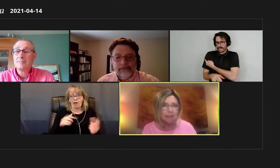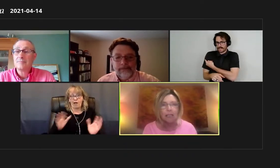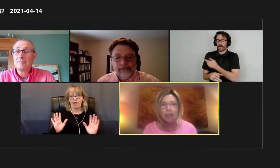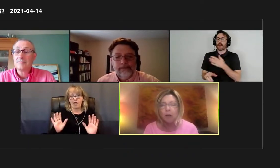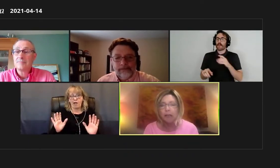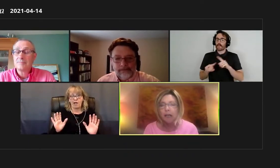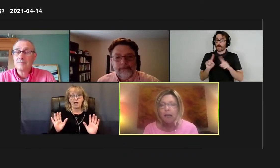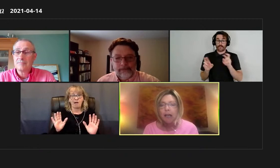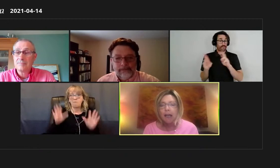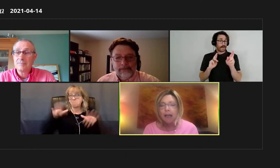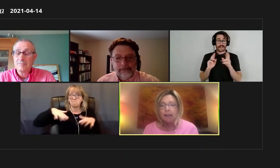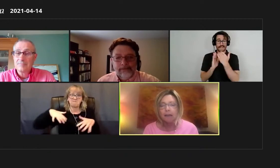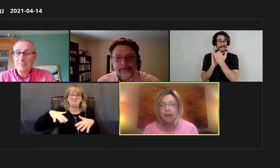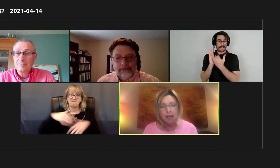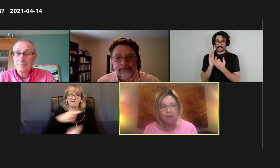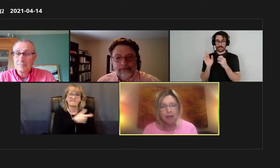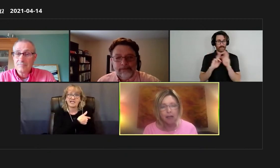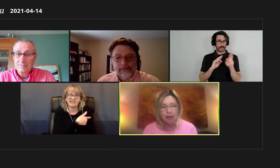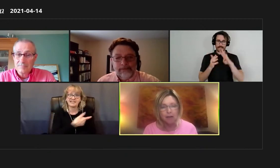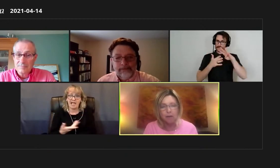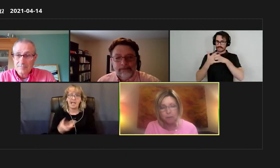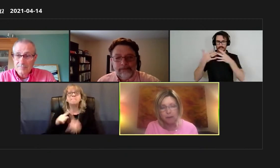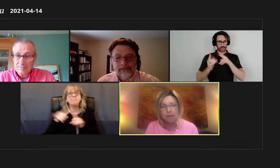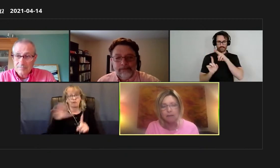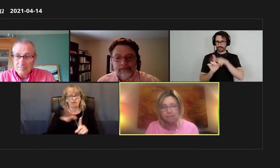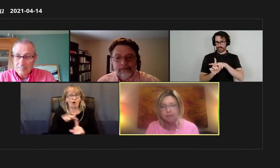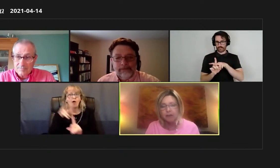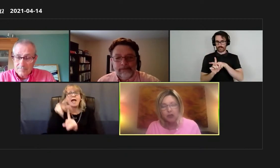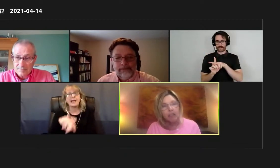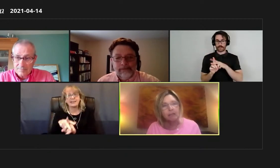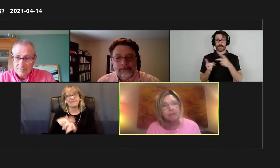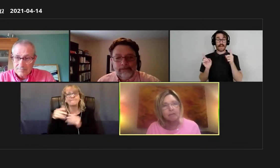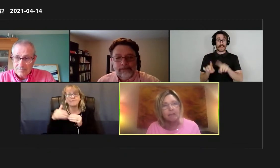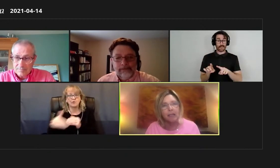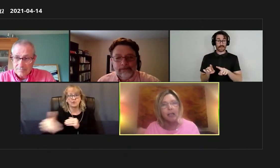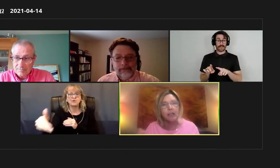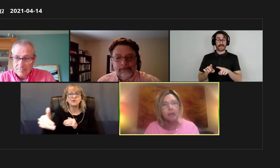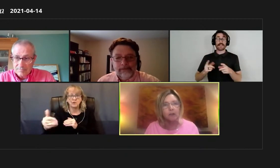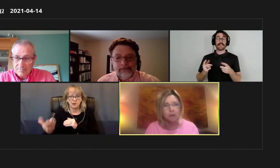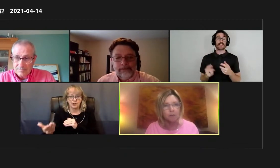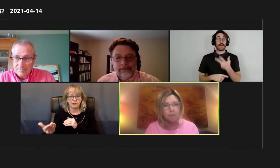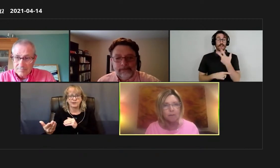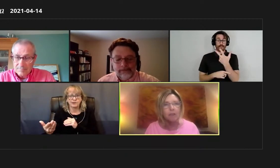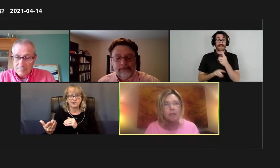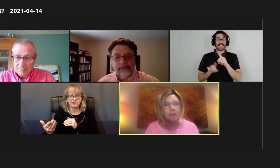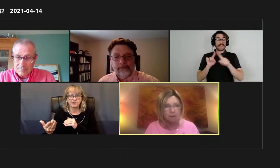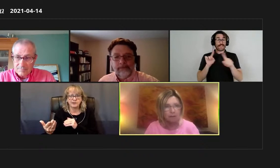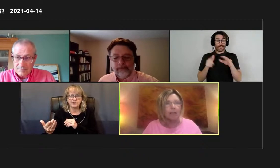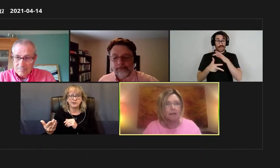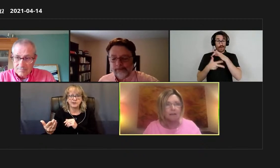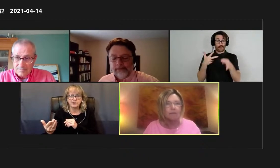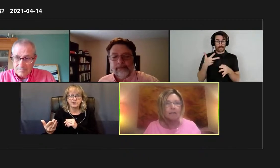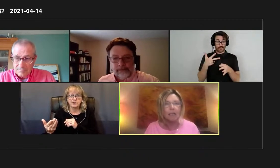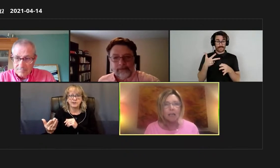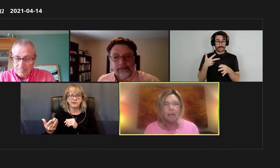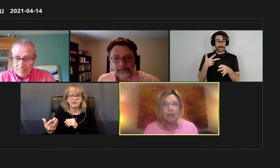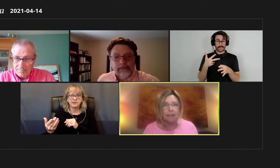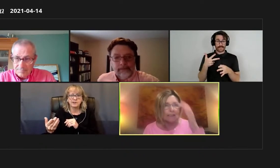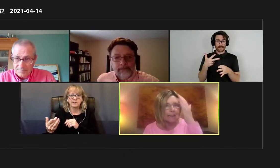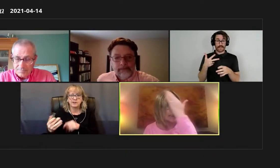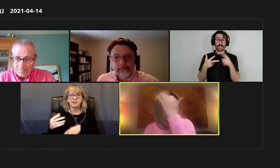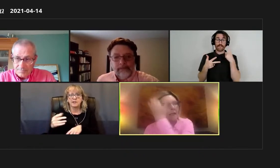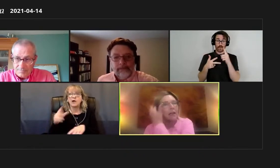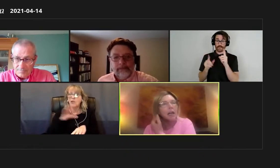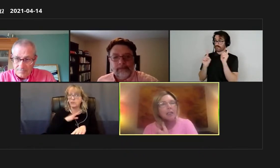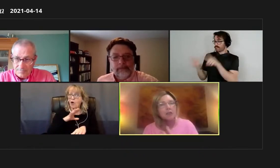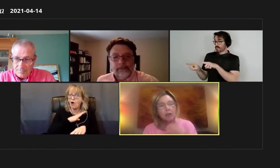list to get one. And I have had three different channels that I could take to get a